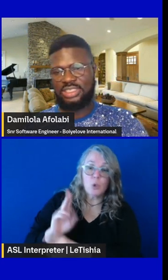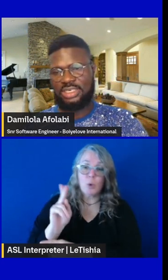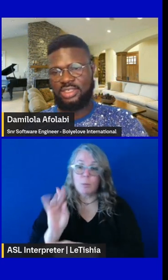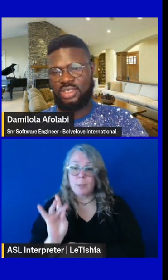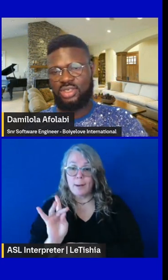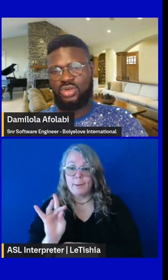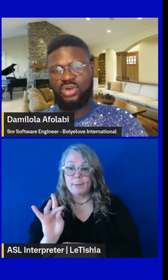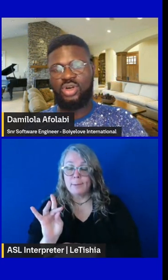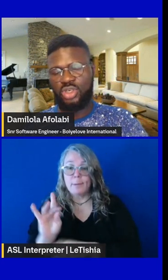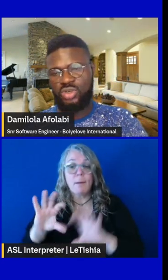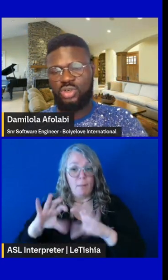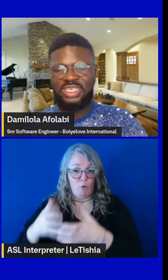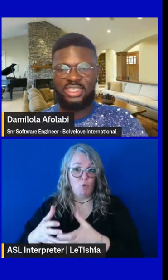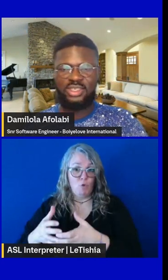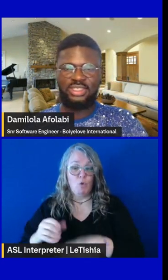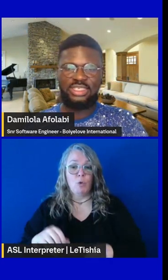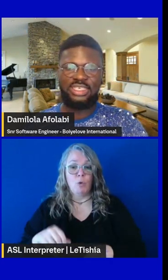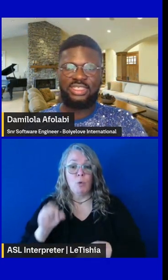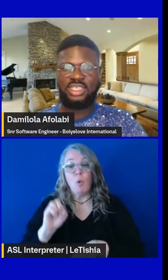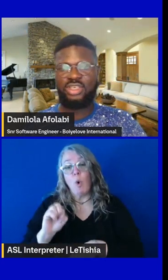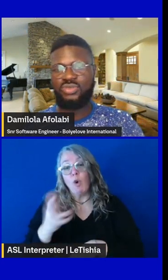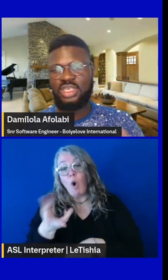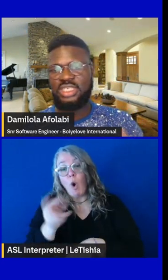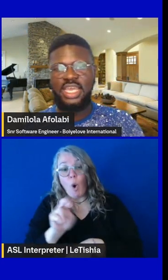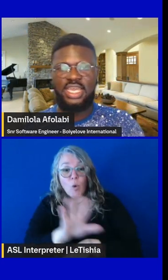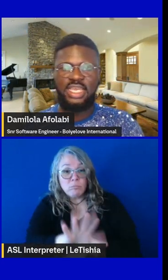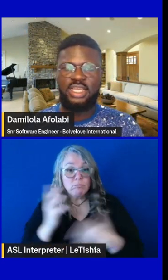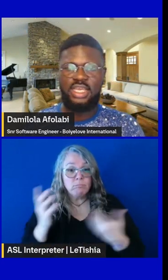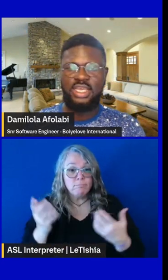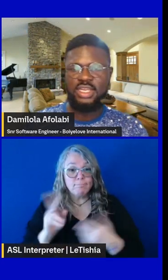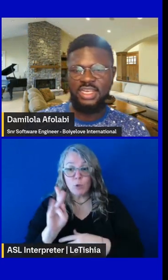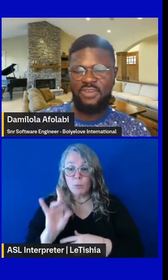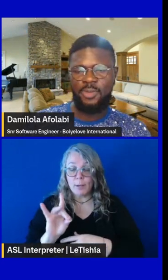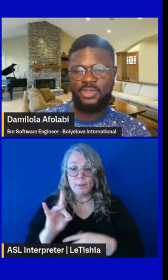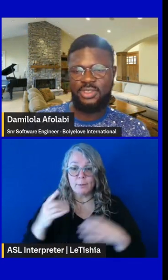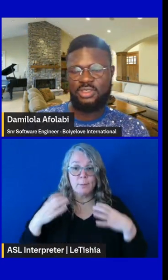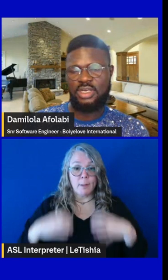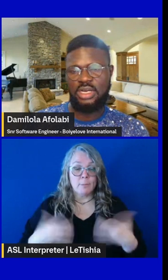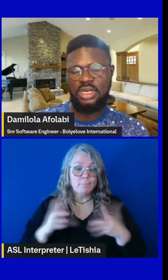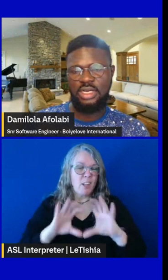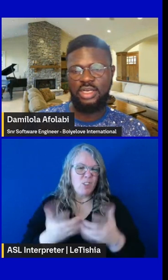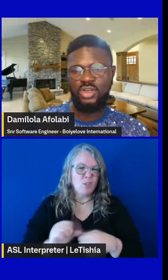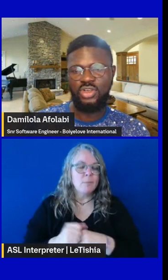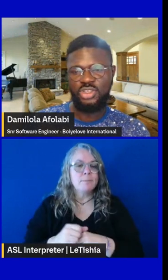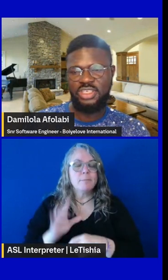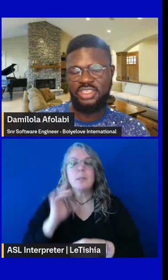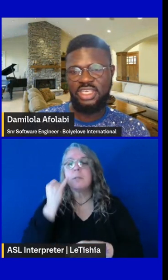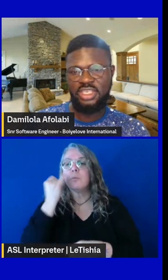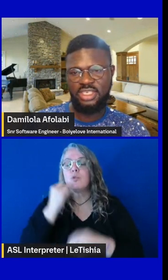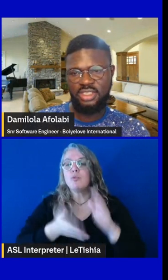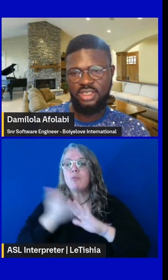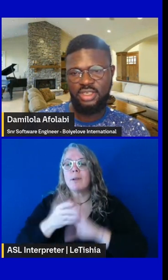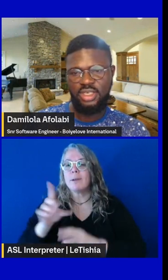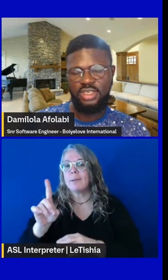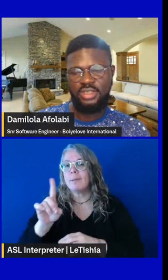Kubernetes cluster or your own Kubernetes cluster. Say you're running a DevOps